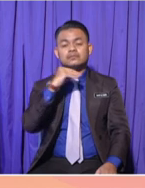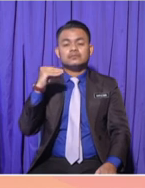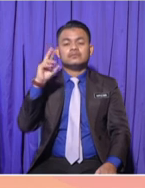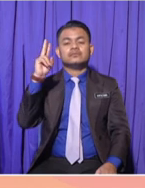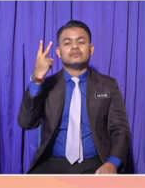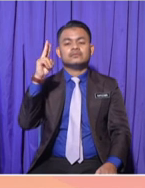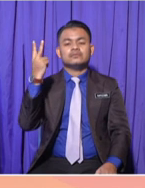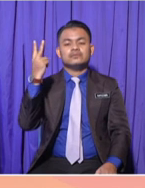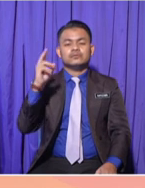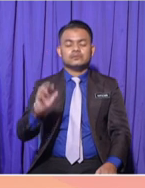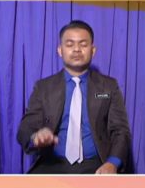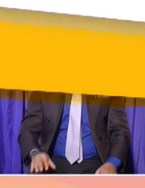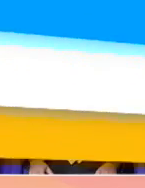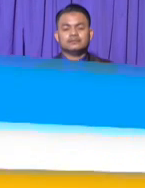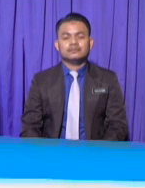712.